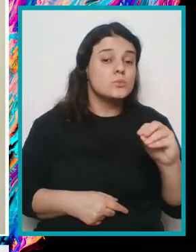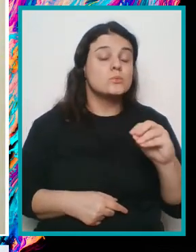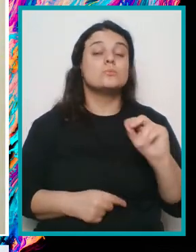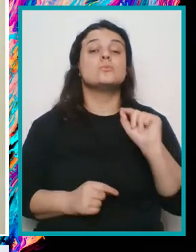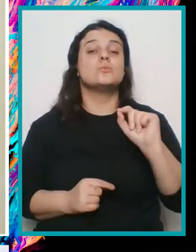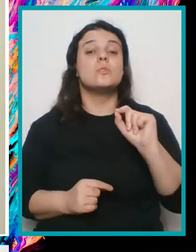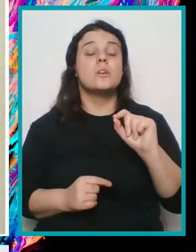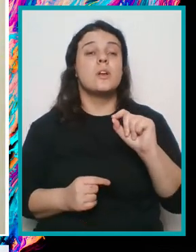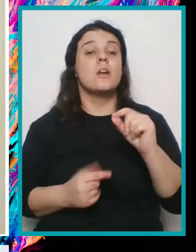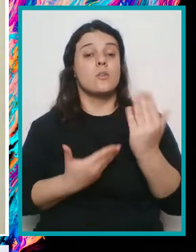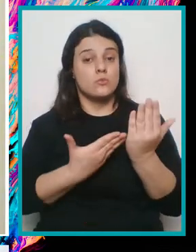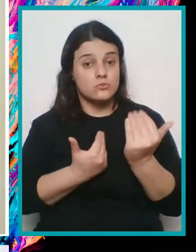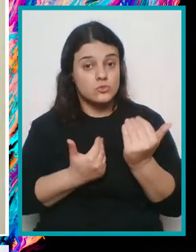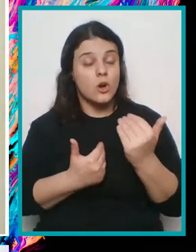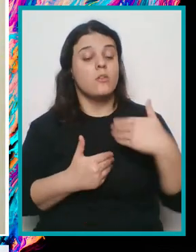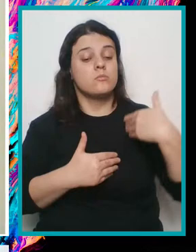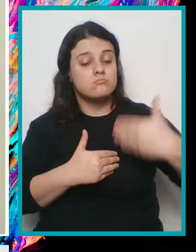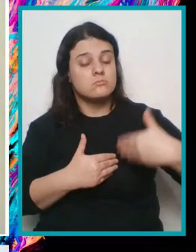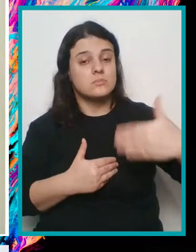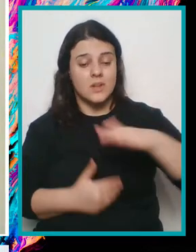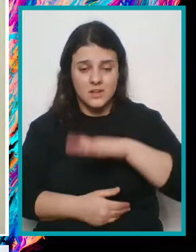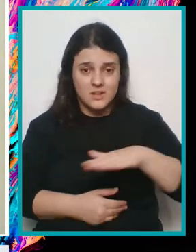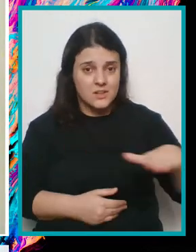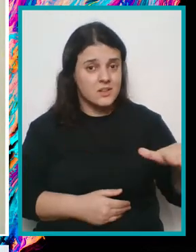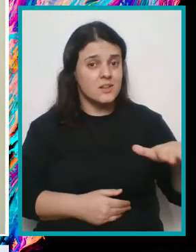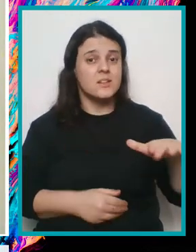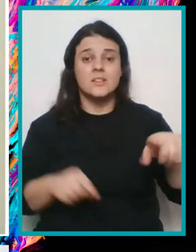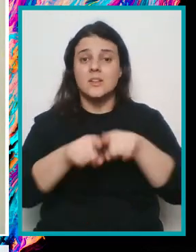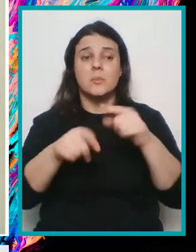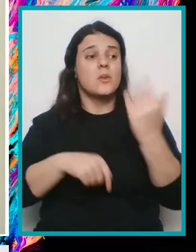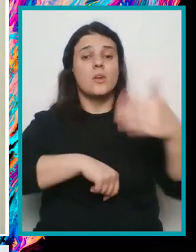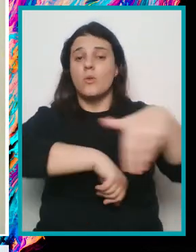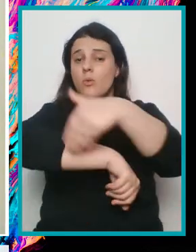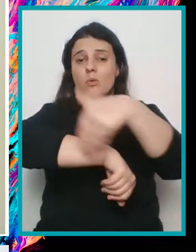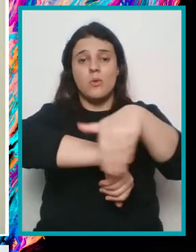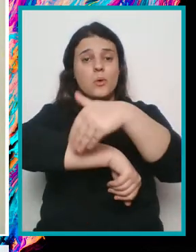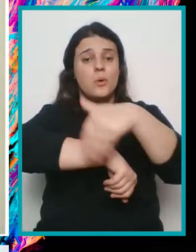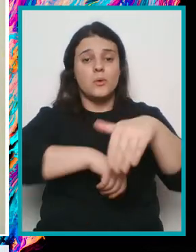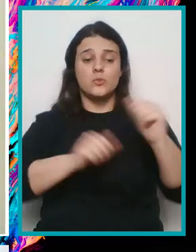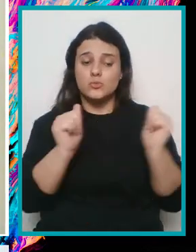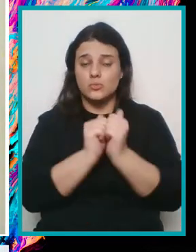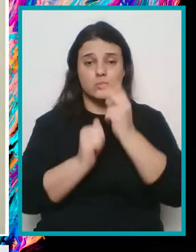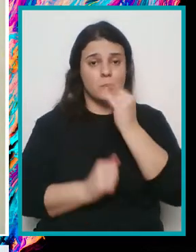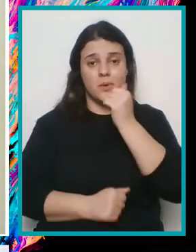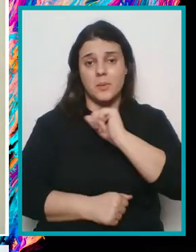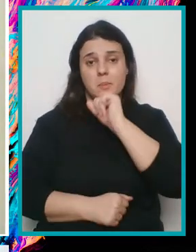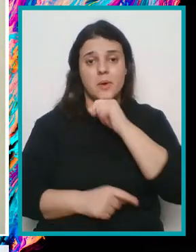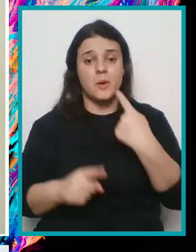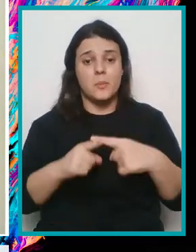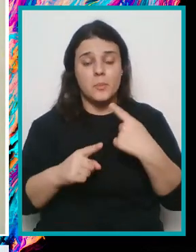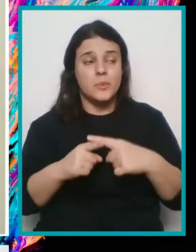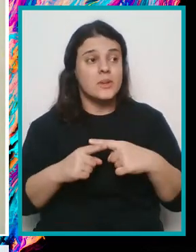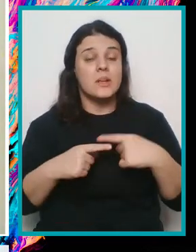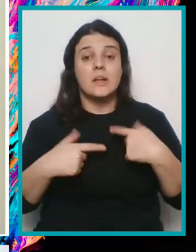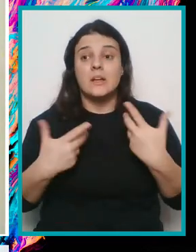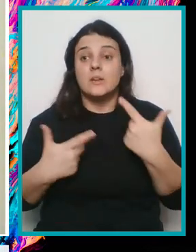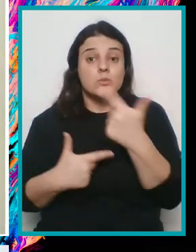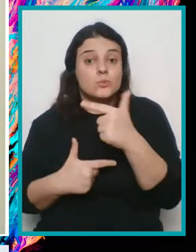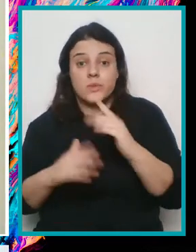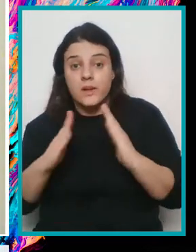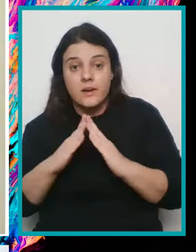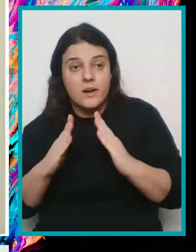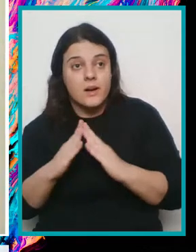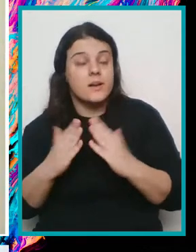and something to drink. We are going to see more of gender inequalities because of climate